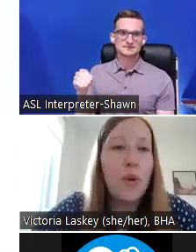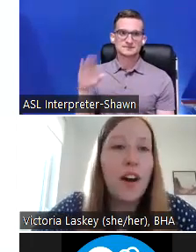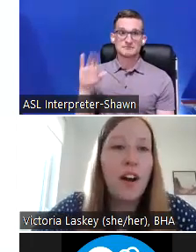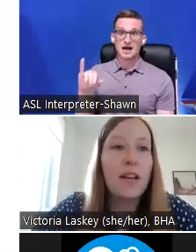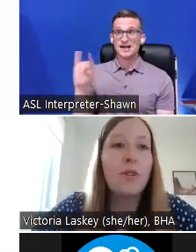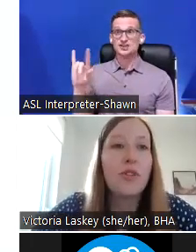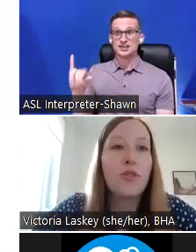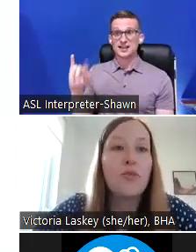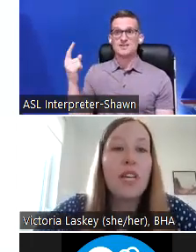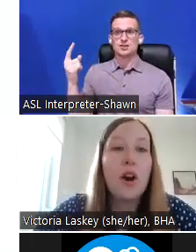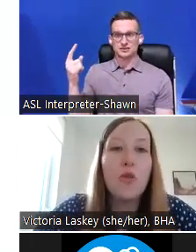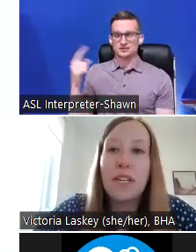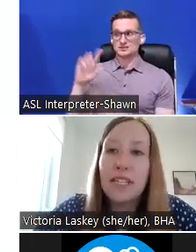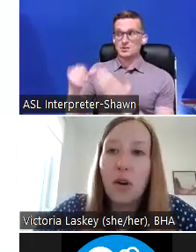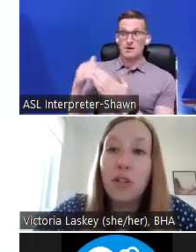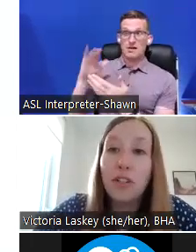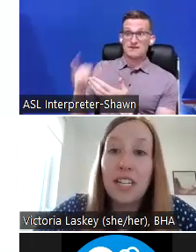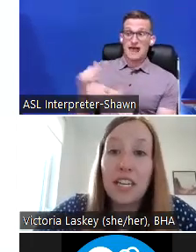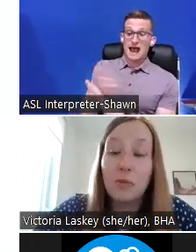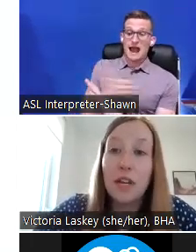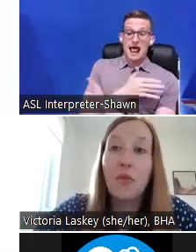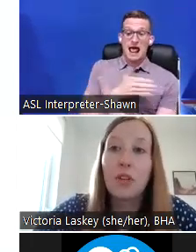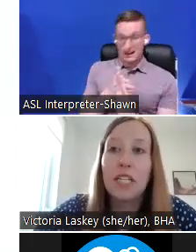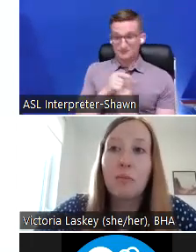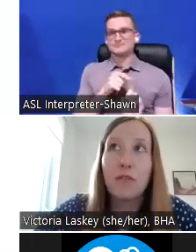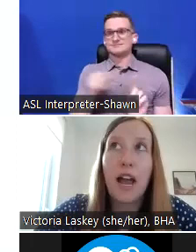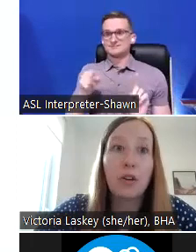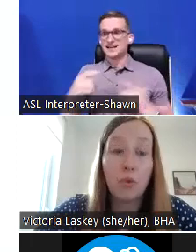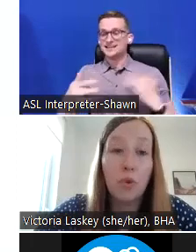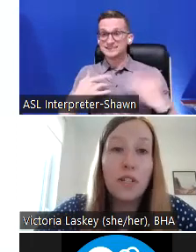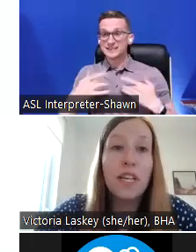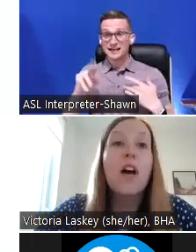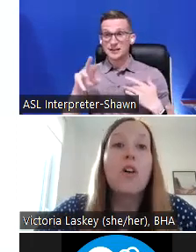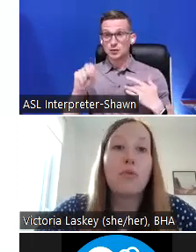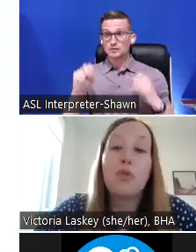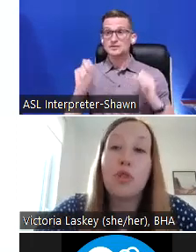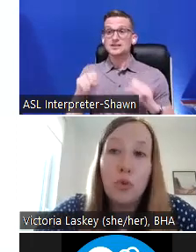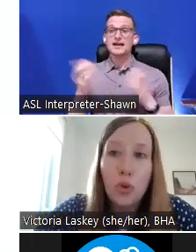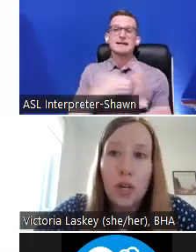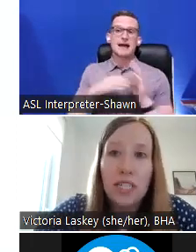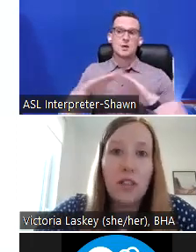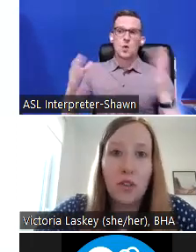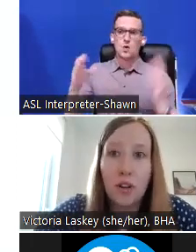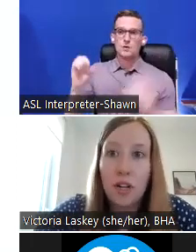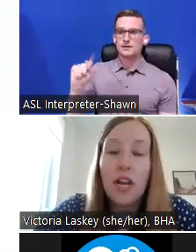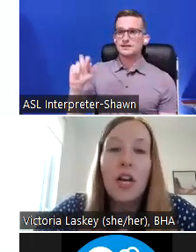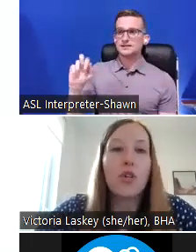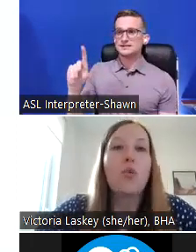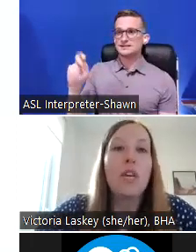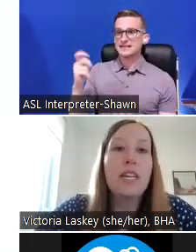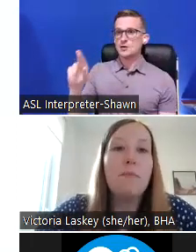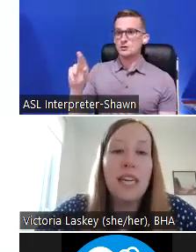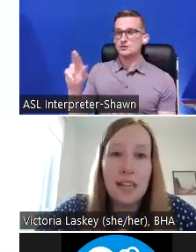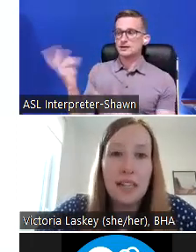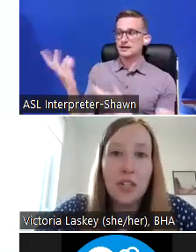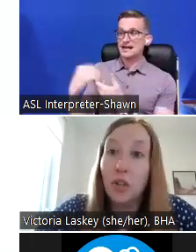that we are able to reopen stakeholder engagement for these provider rules through June 23rd. So